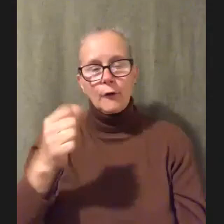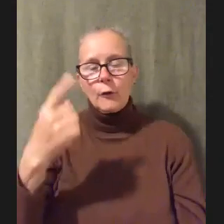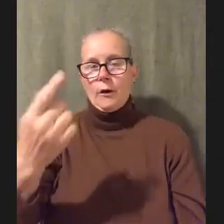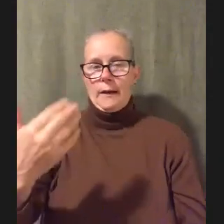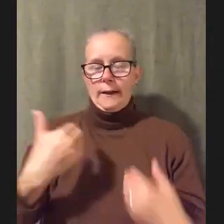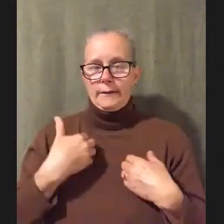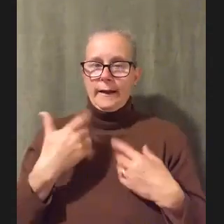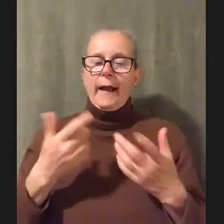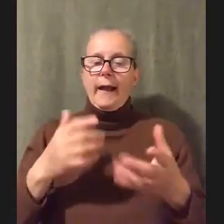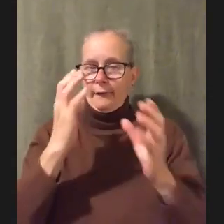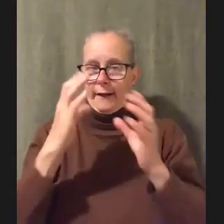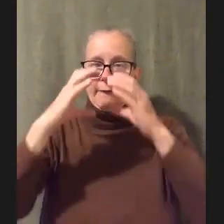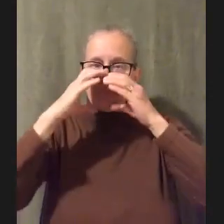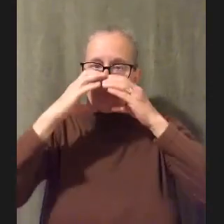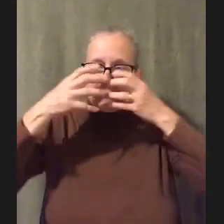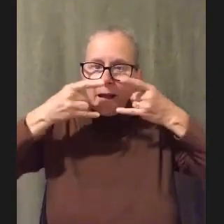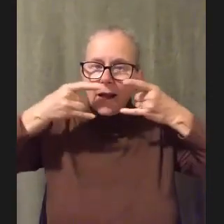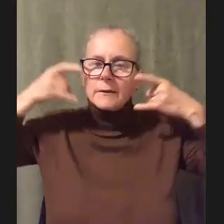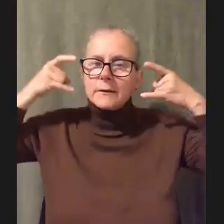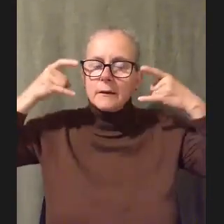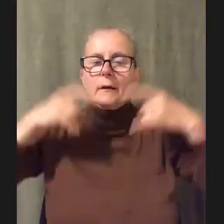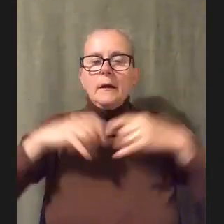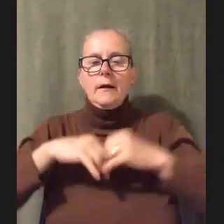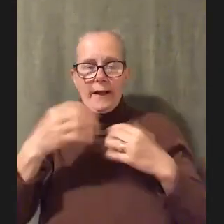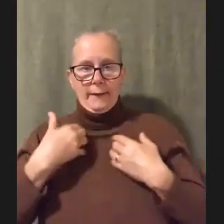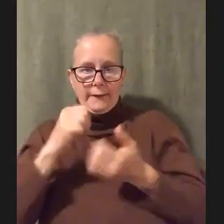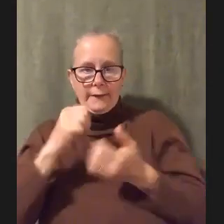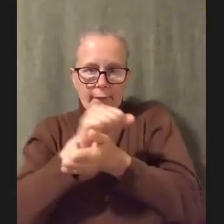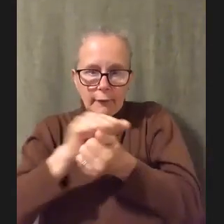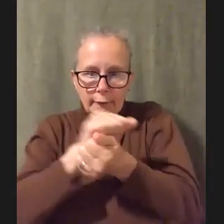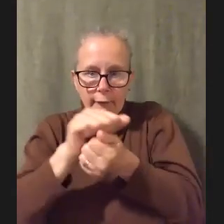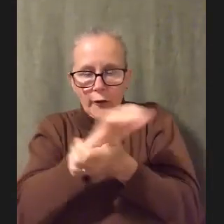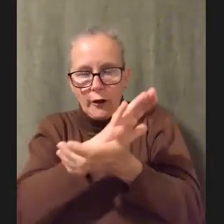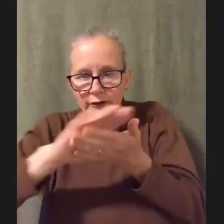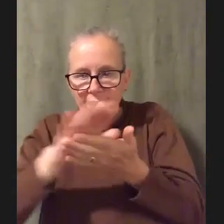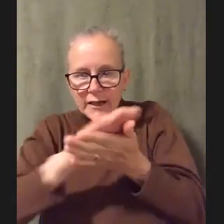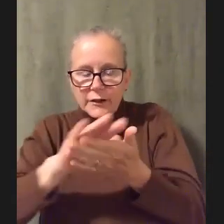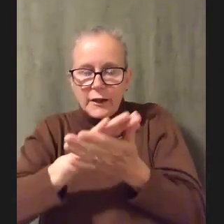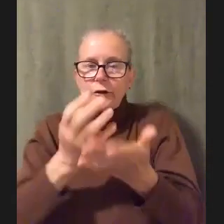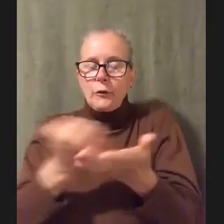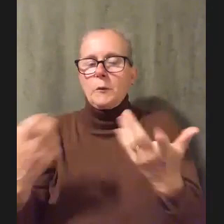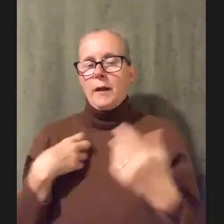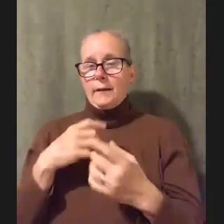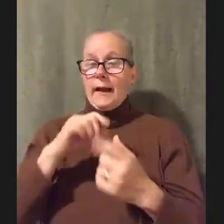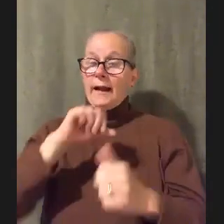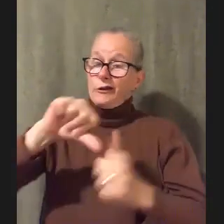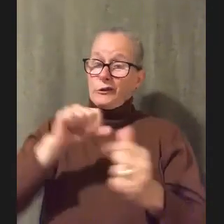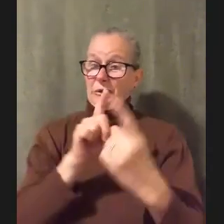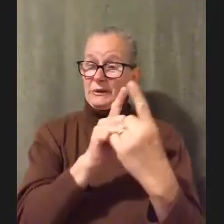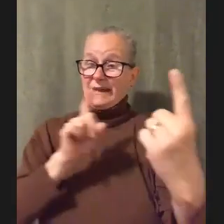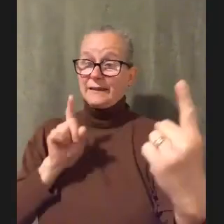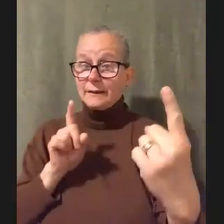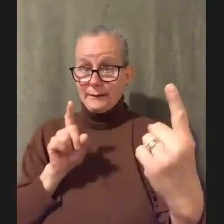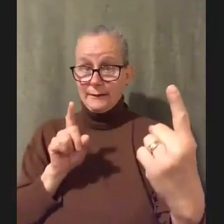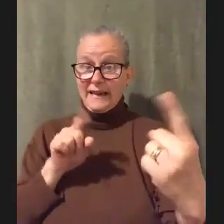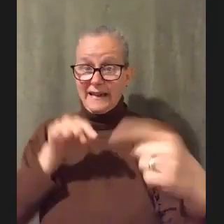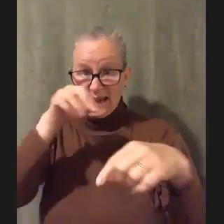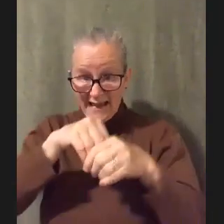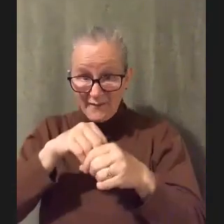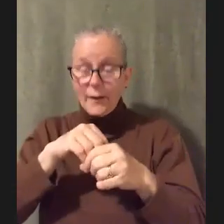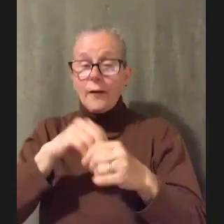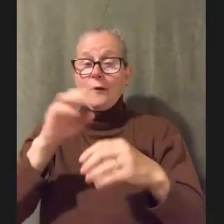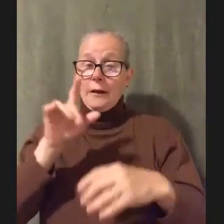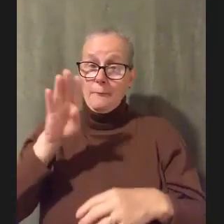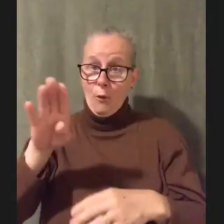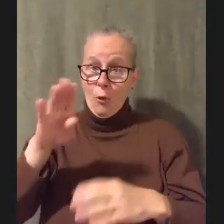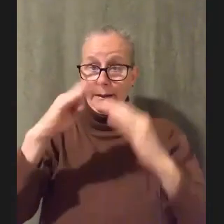wearing face masks, sanitation equipment, social distancing measures. And so we are